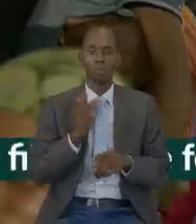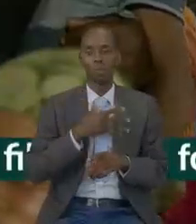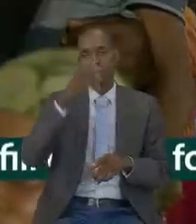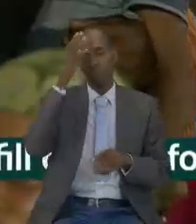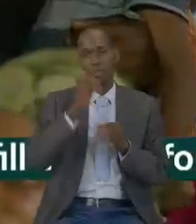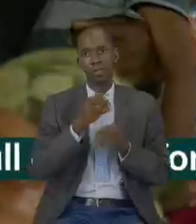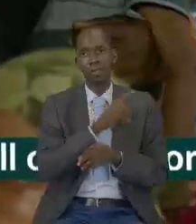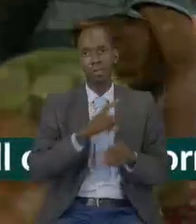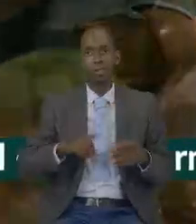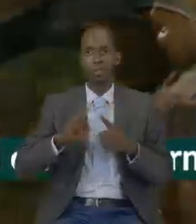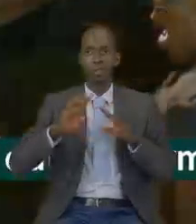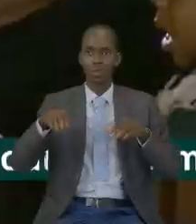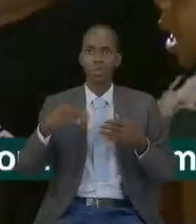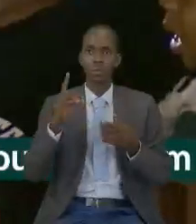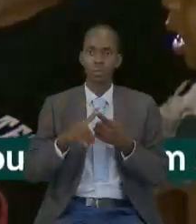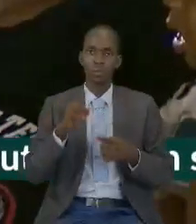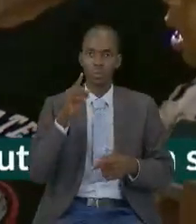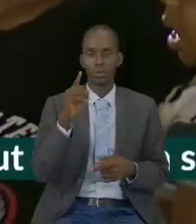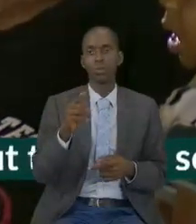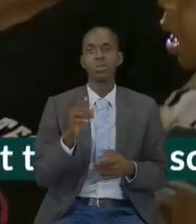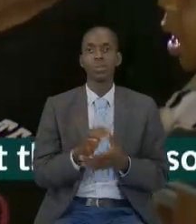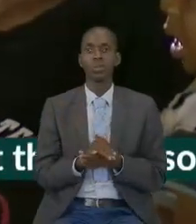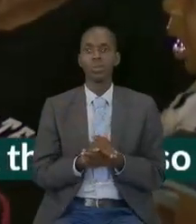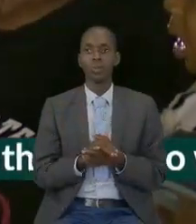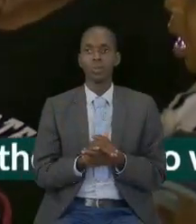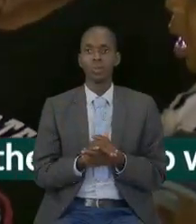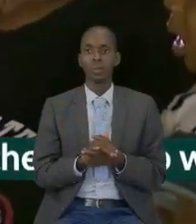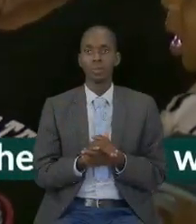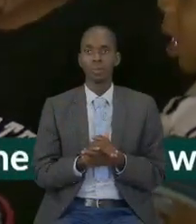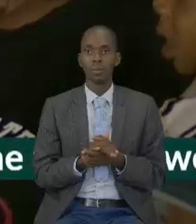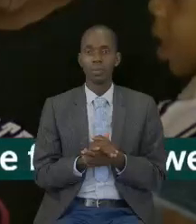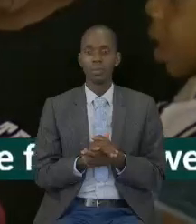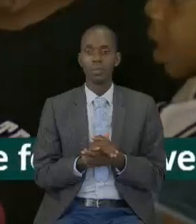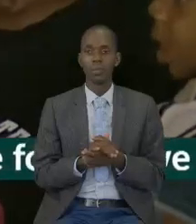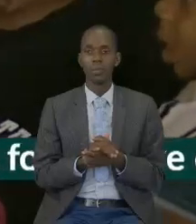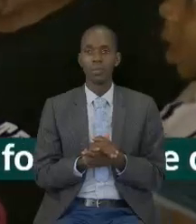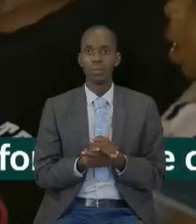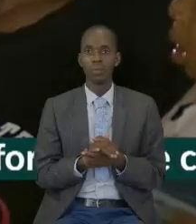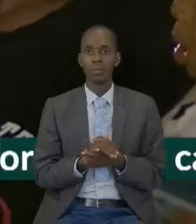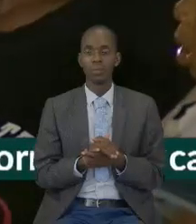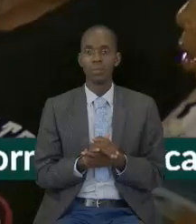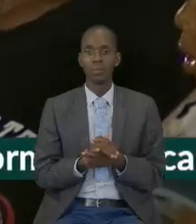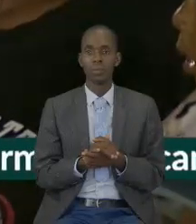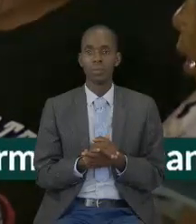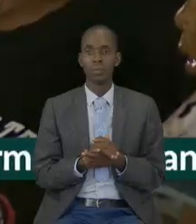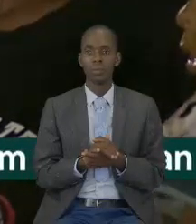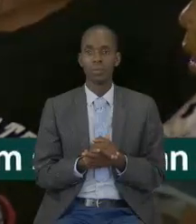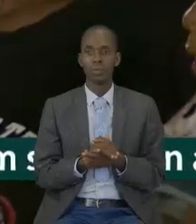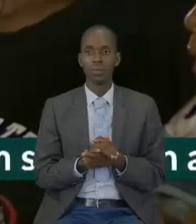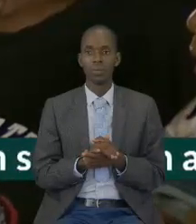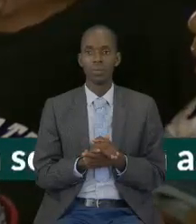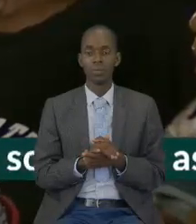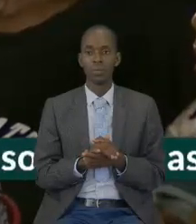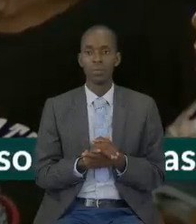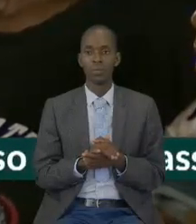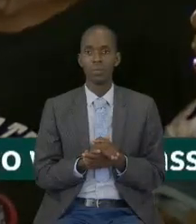them. And then we shall baptize them on the 12th, and the disciple them also to conserve them, to preserve them in the